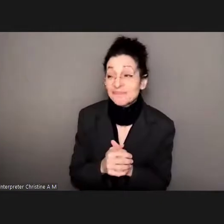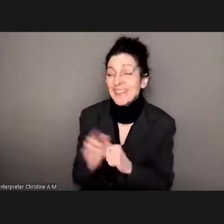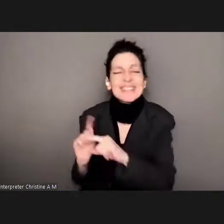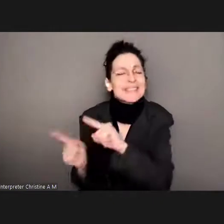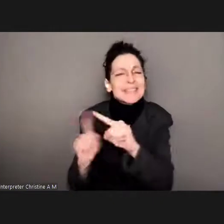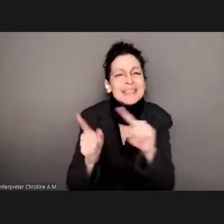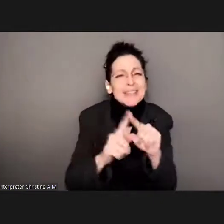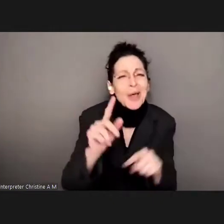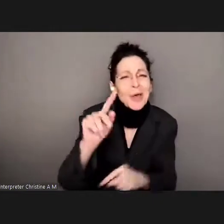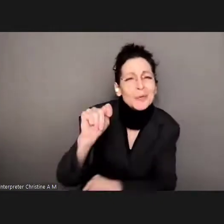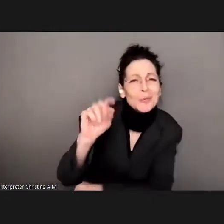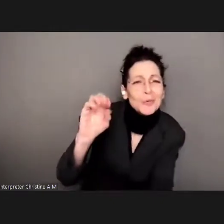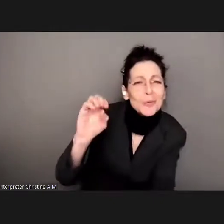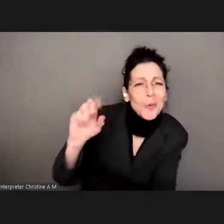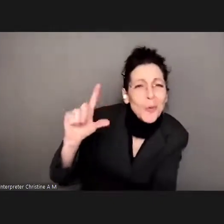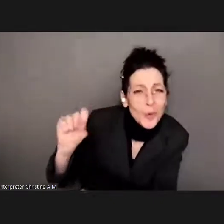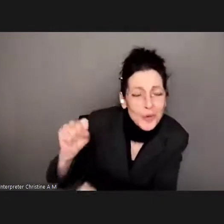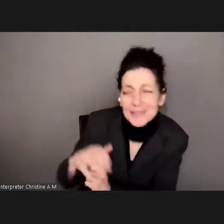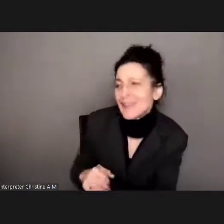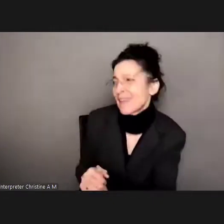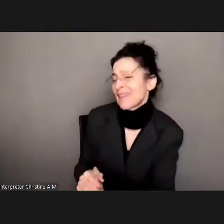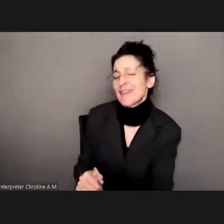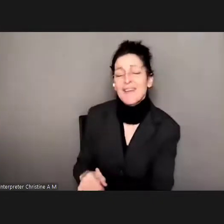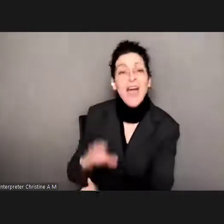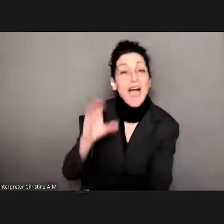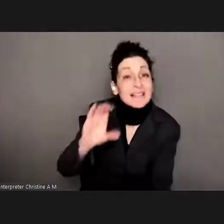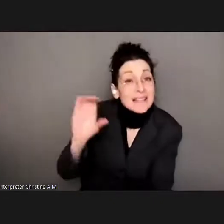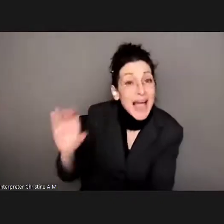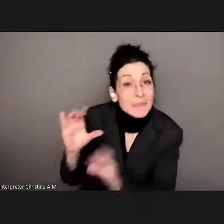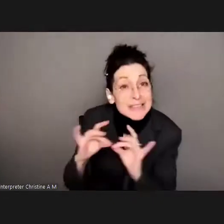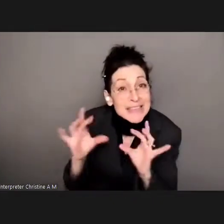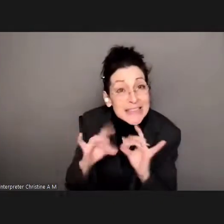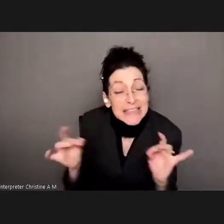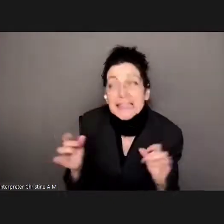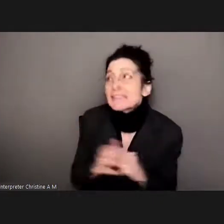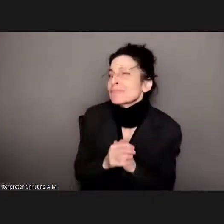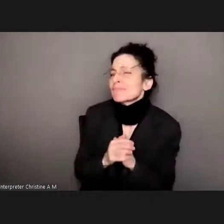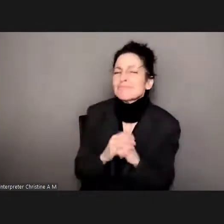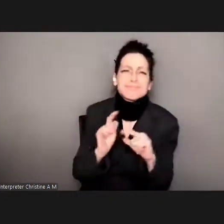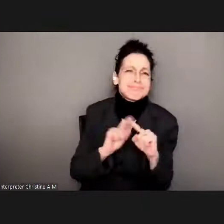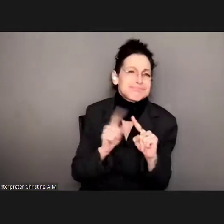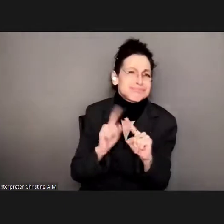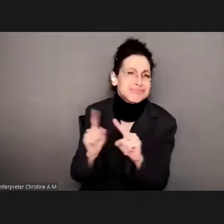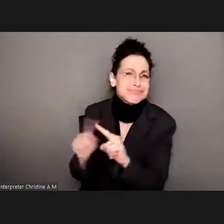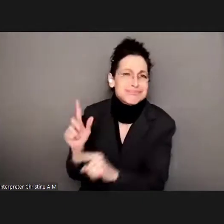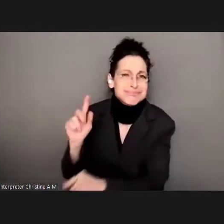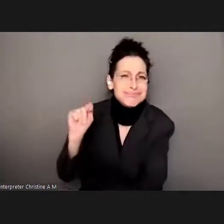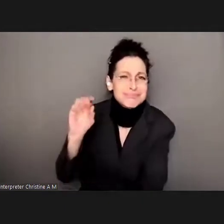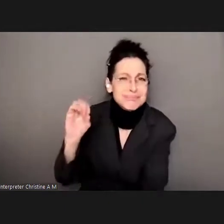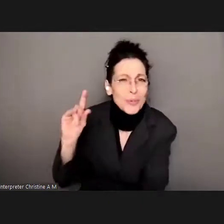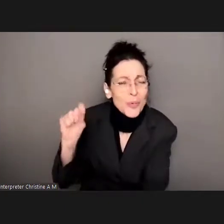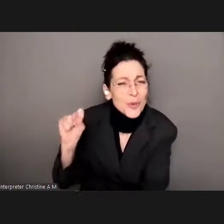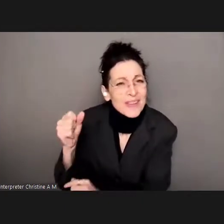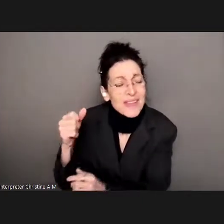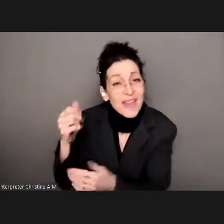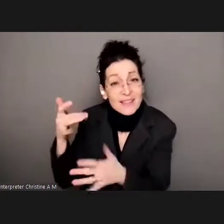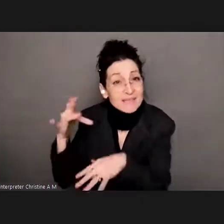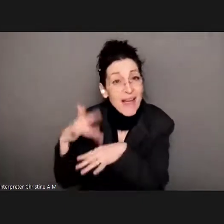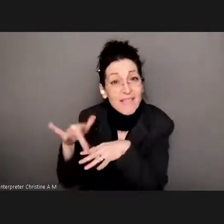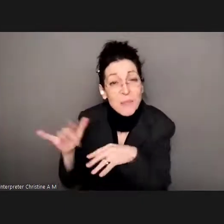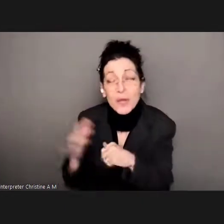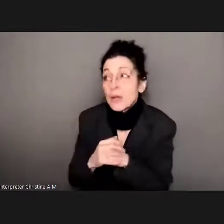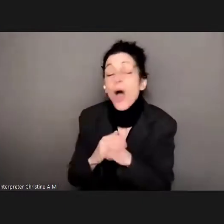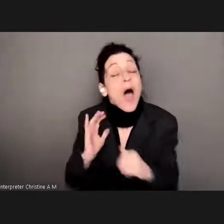tools, or especially talking to Karen about how to make our flyers more